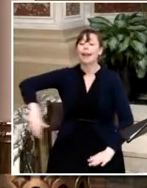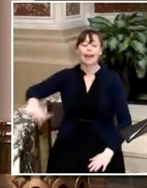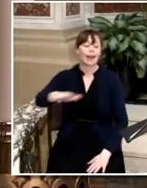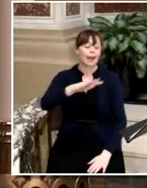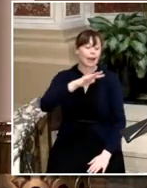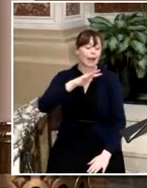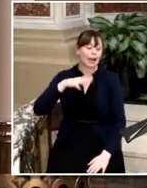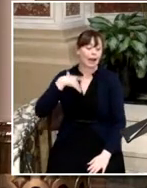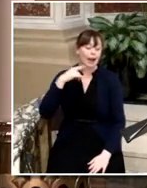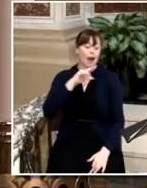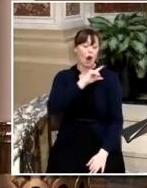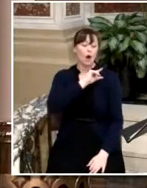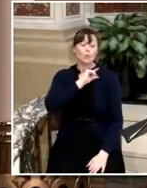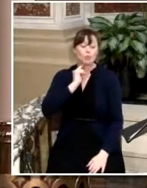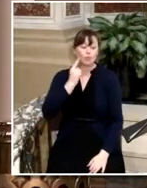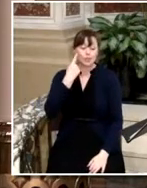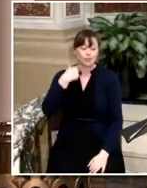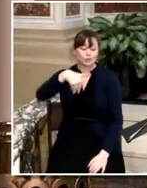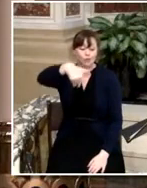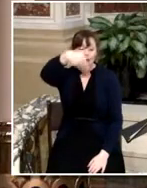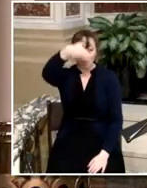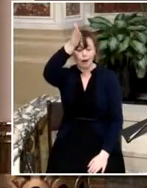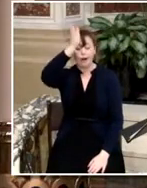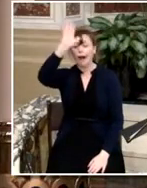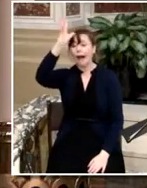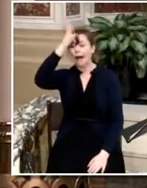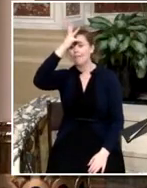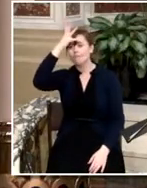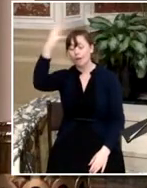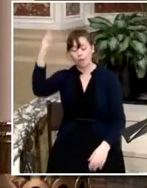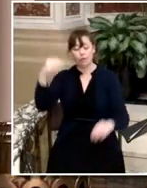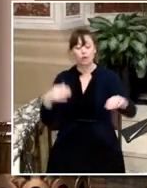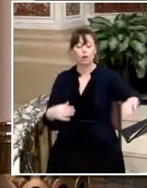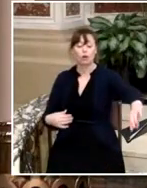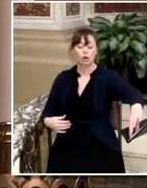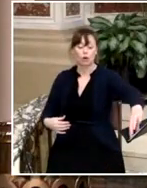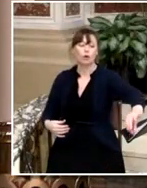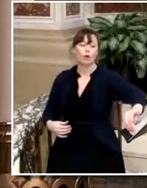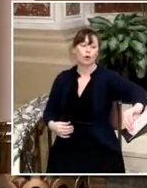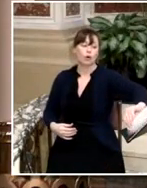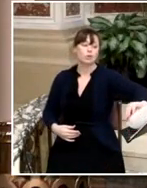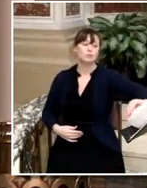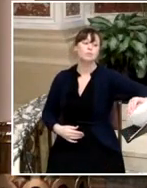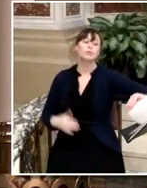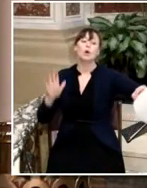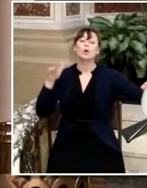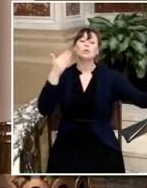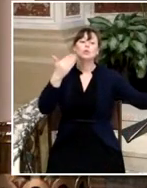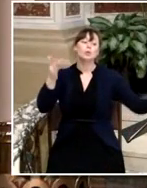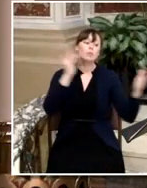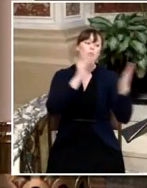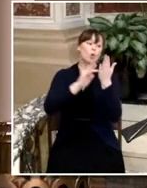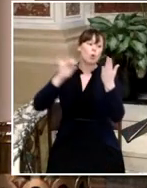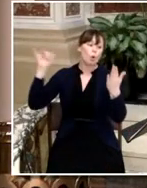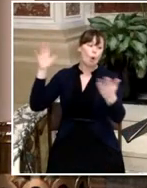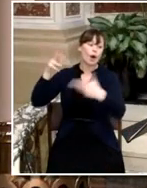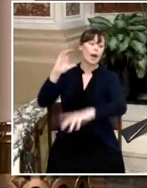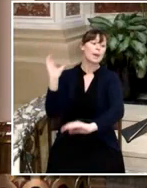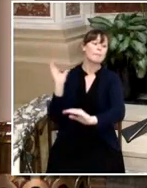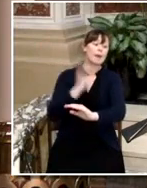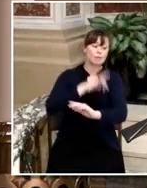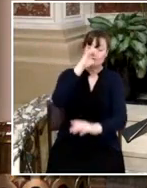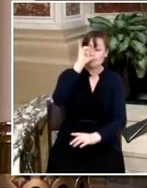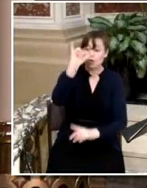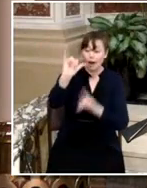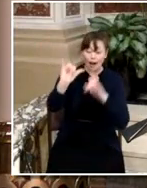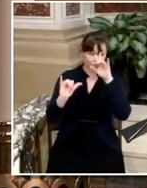priests for his God and Father. To him be glory and power forever